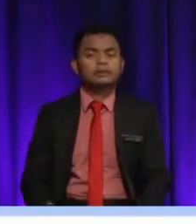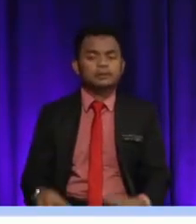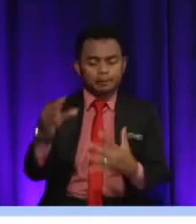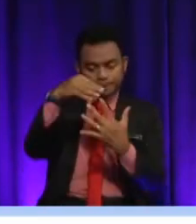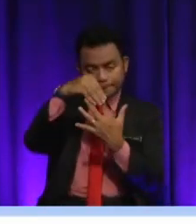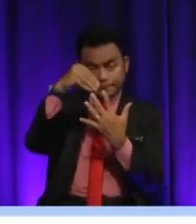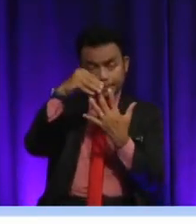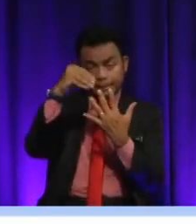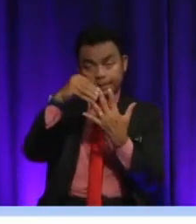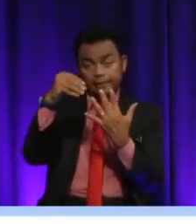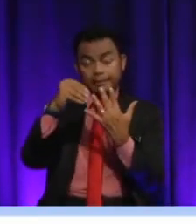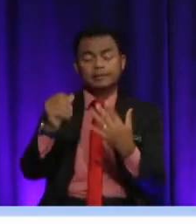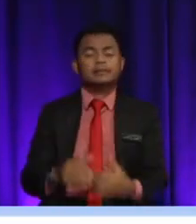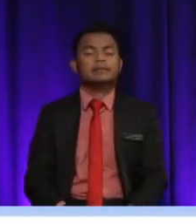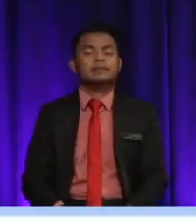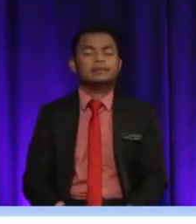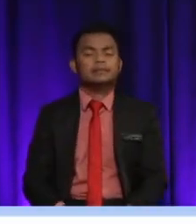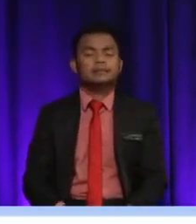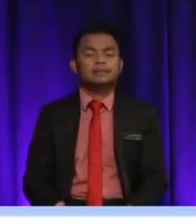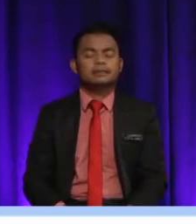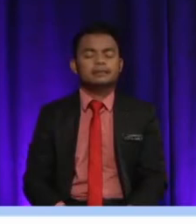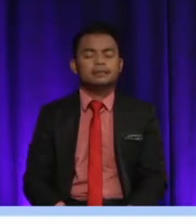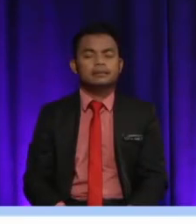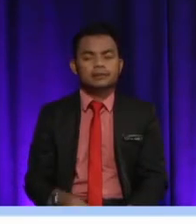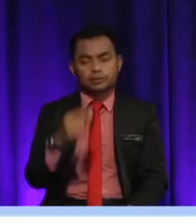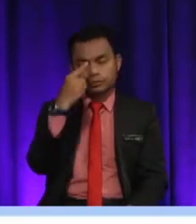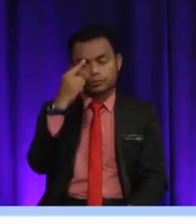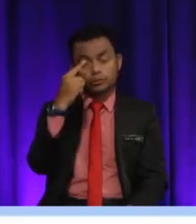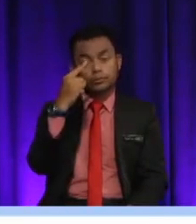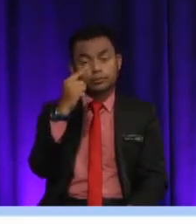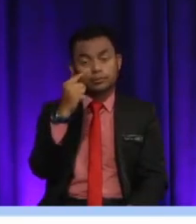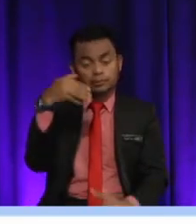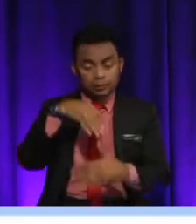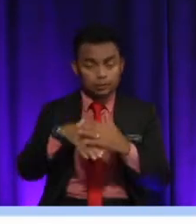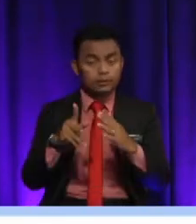the sentences over on the right-hand side and to fit it into the gaps.